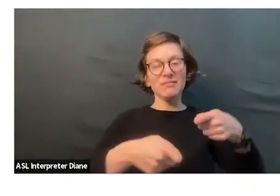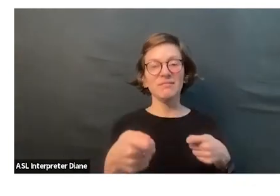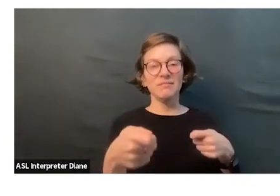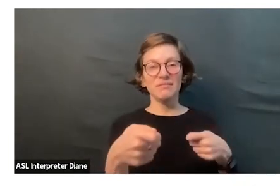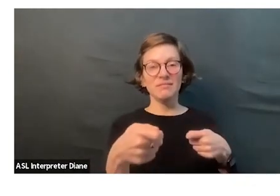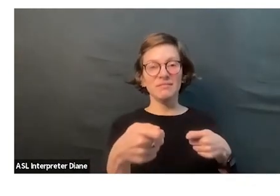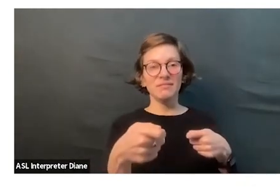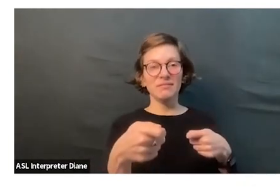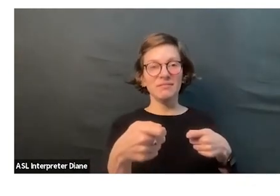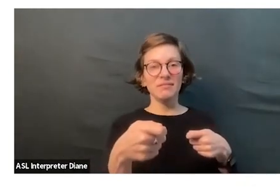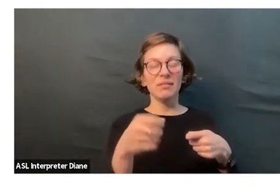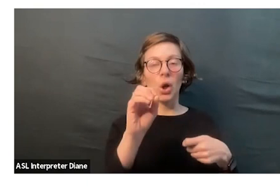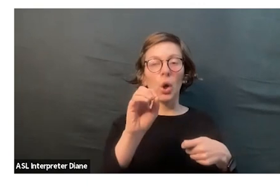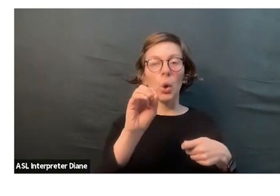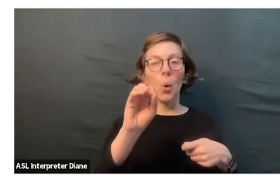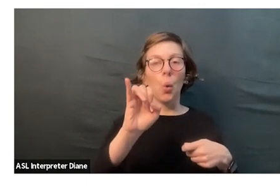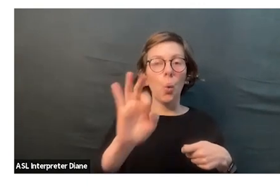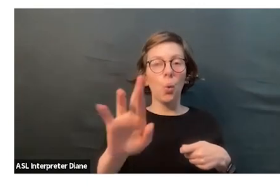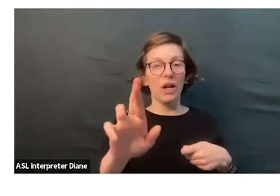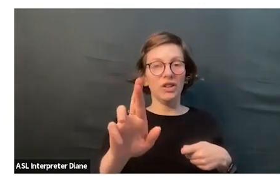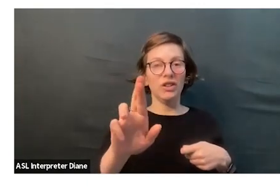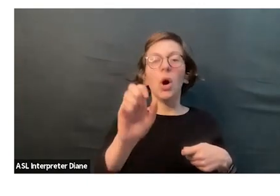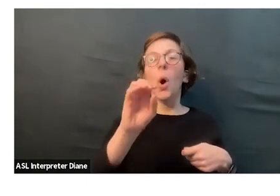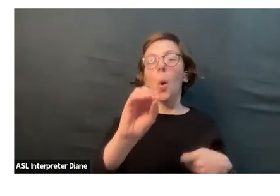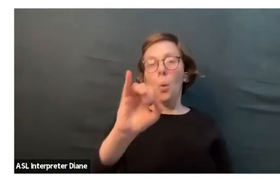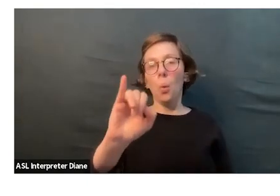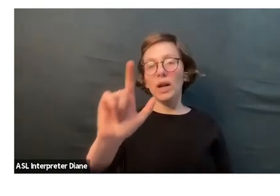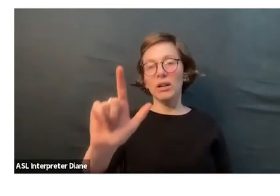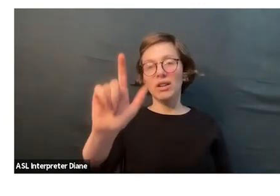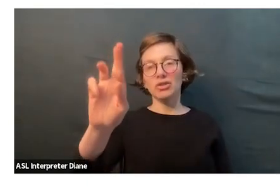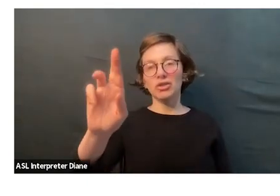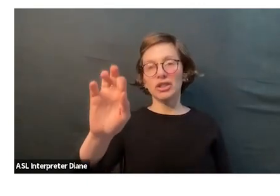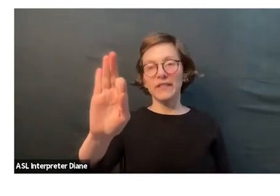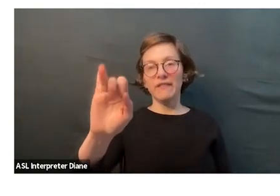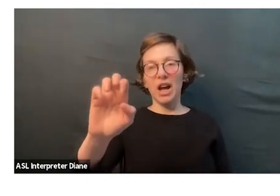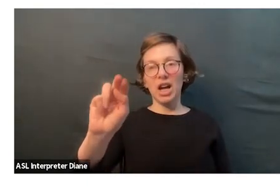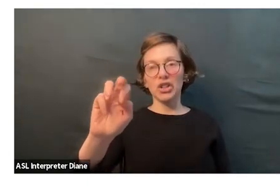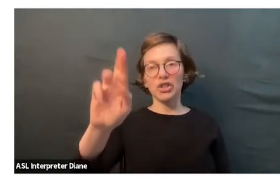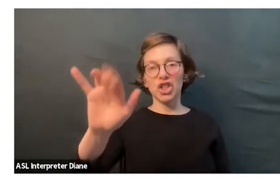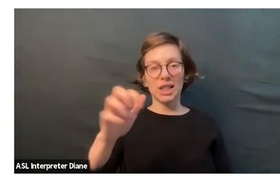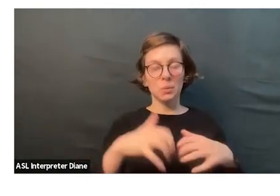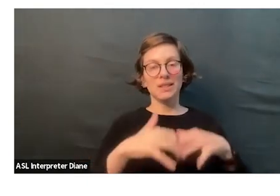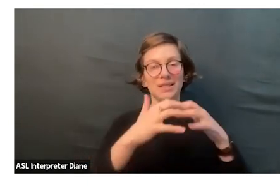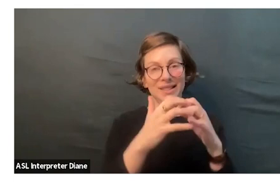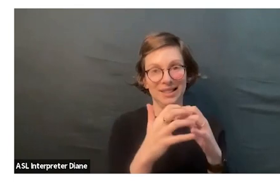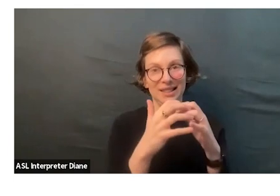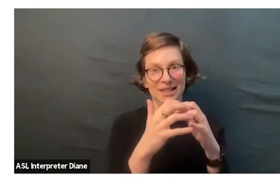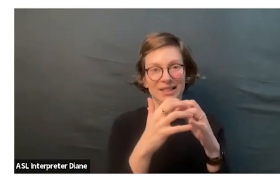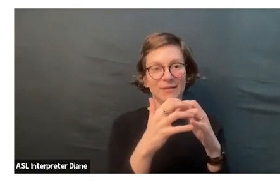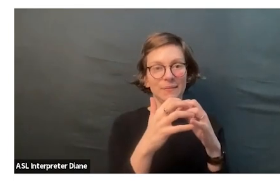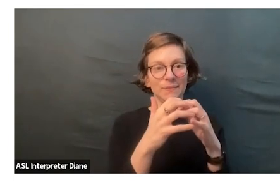have. Everything we buy is wrapped in plastic. Our lunch, our vegetables are wrapped in plastic. This is, again,